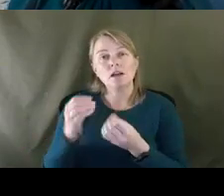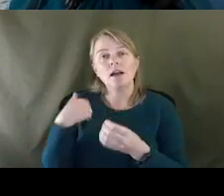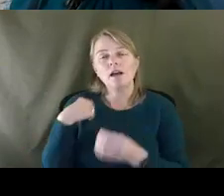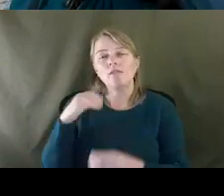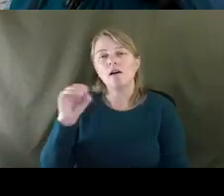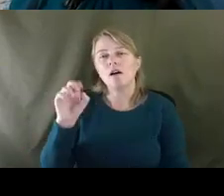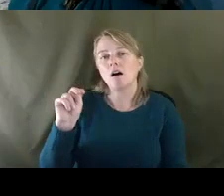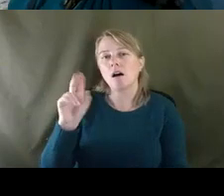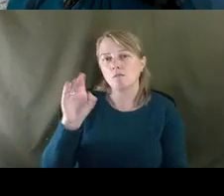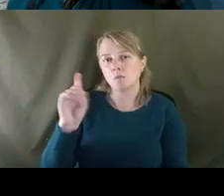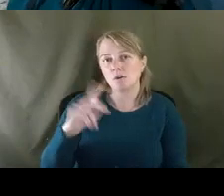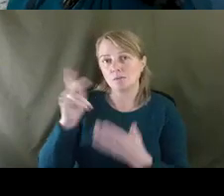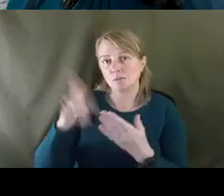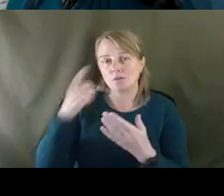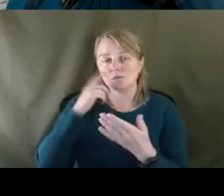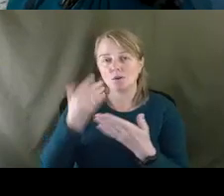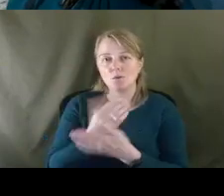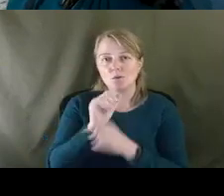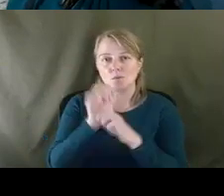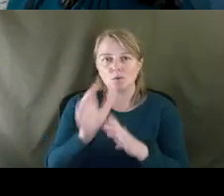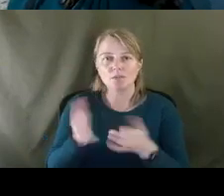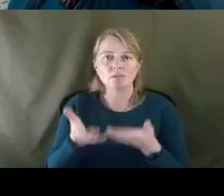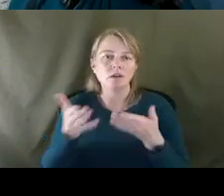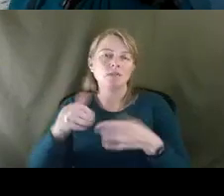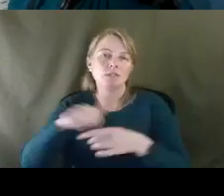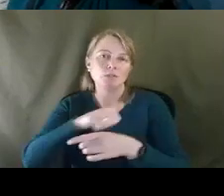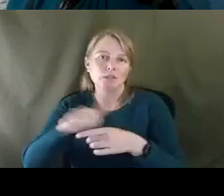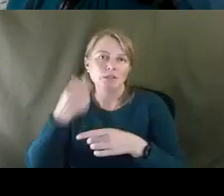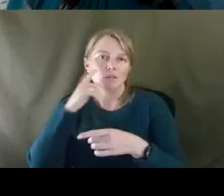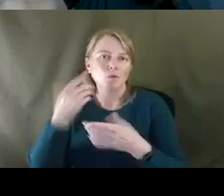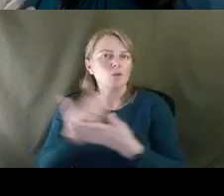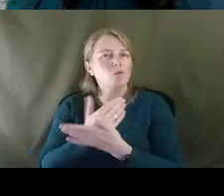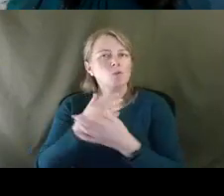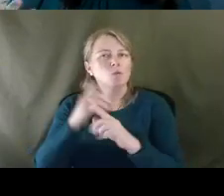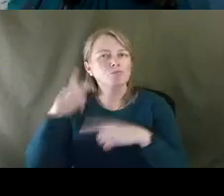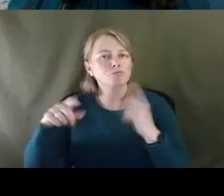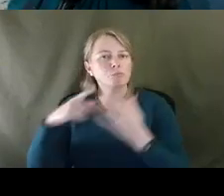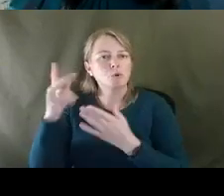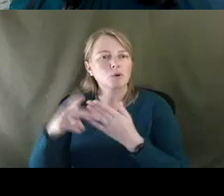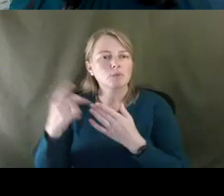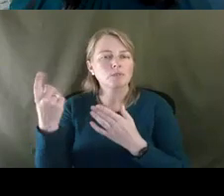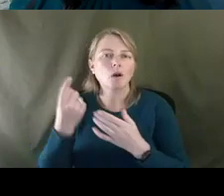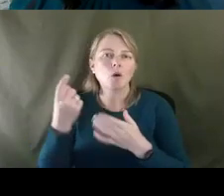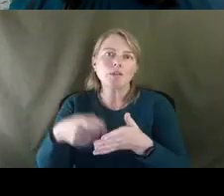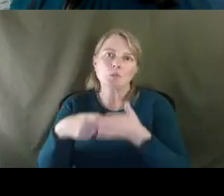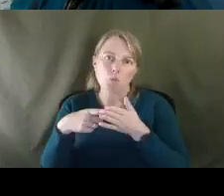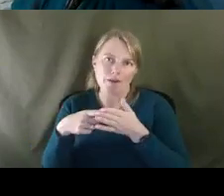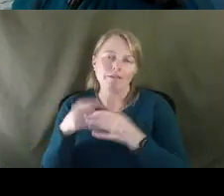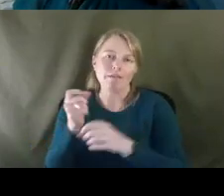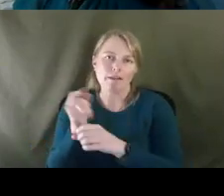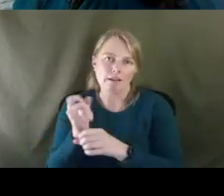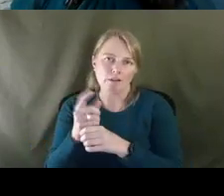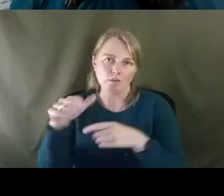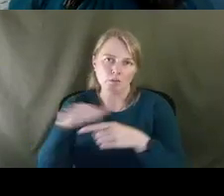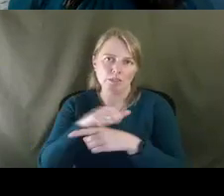programs for new employees and offer training for new initiatives. And of course, there's always required annual training.